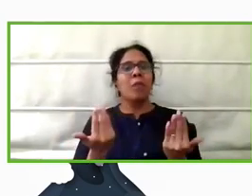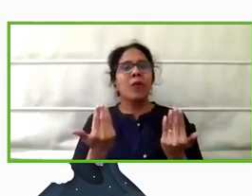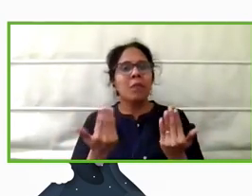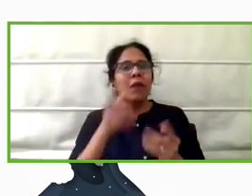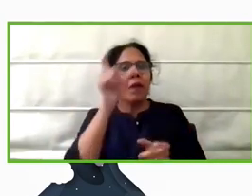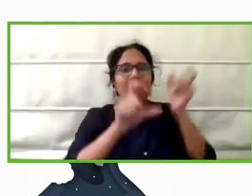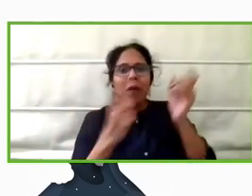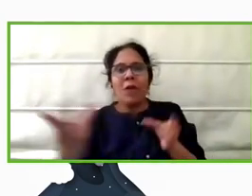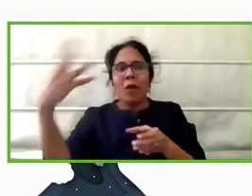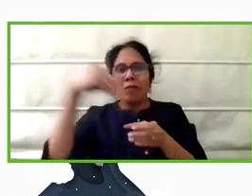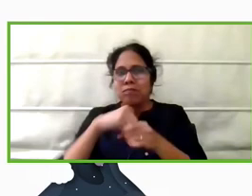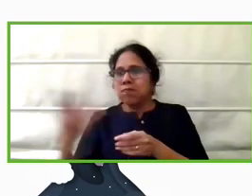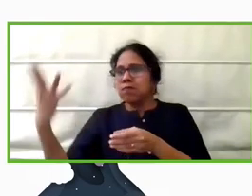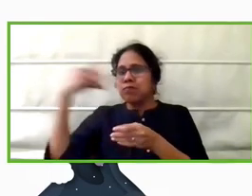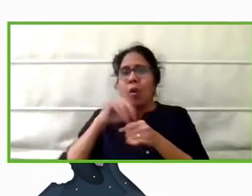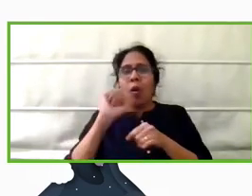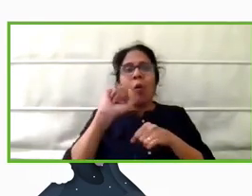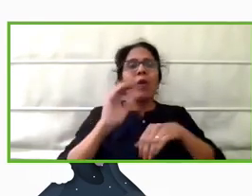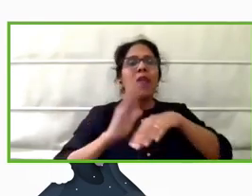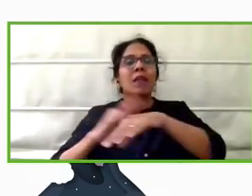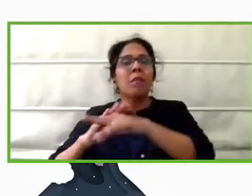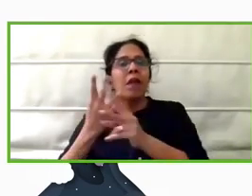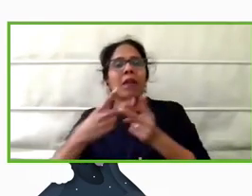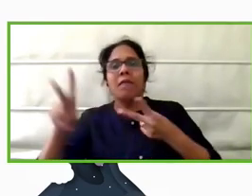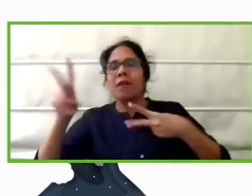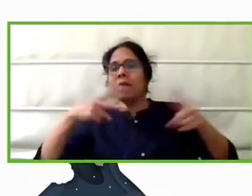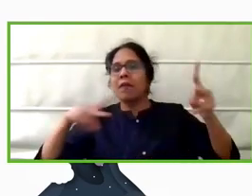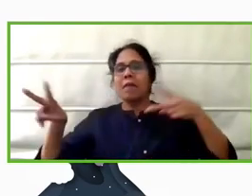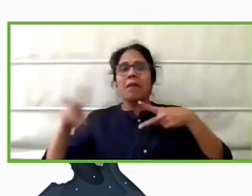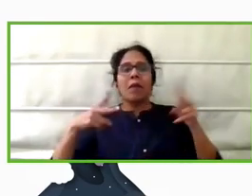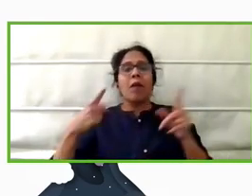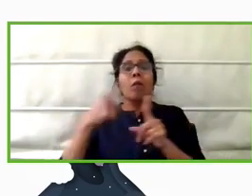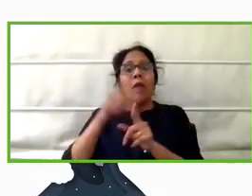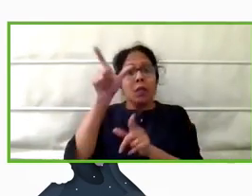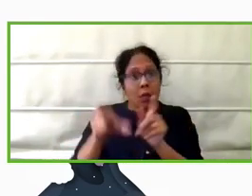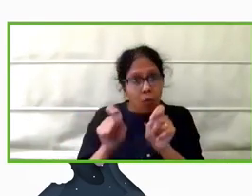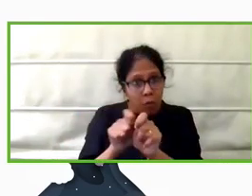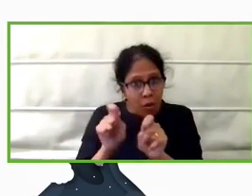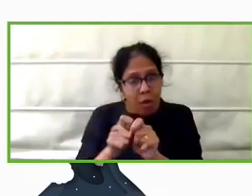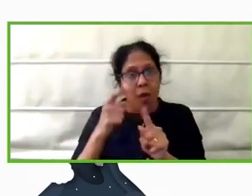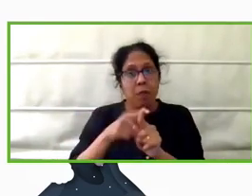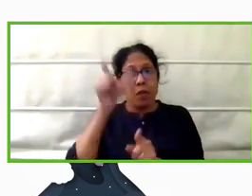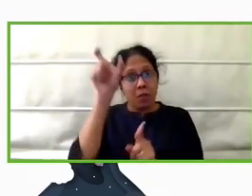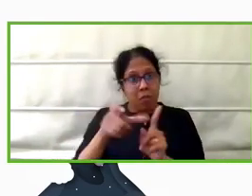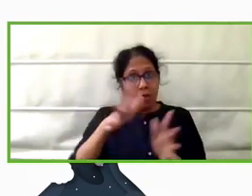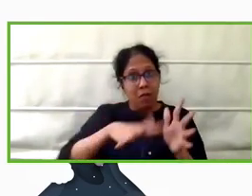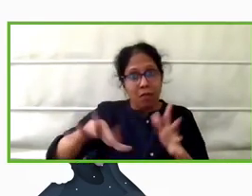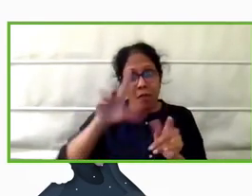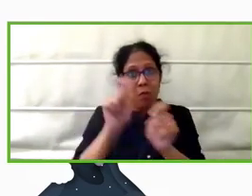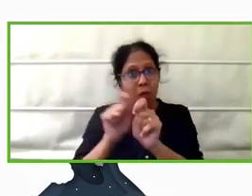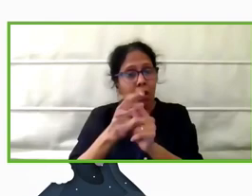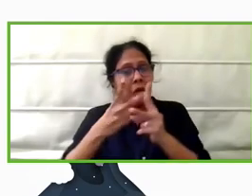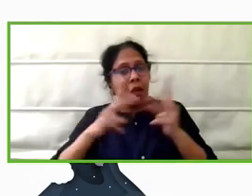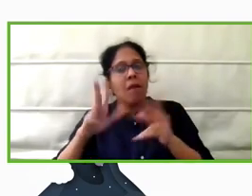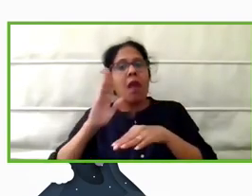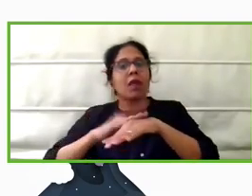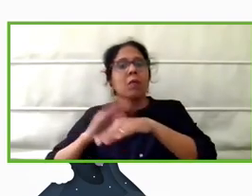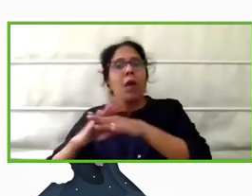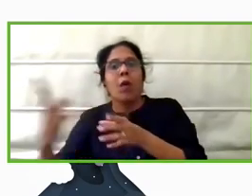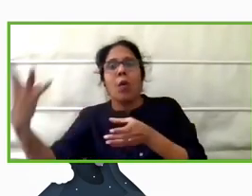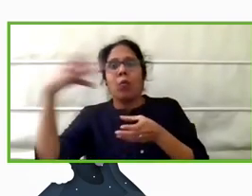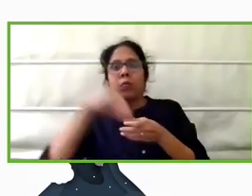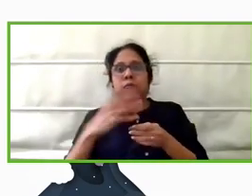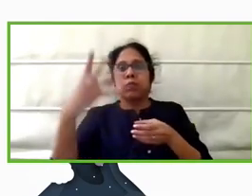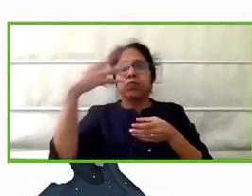very, very different experiences, not only in their professional lives, but also in their personal space. And that adds to the benefit